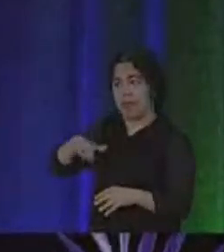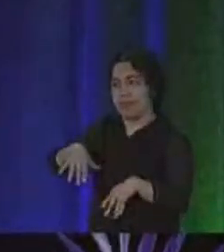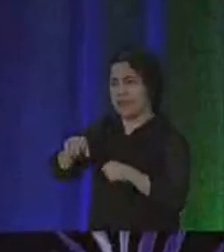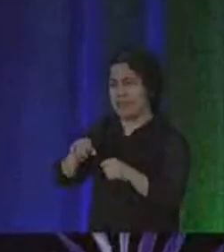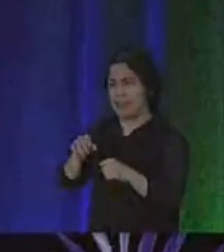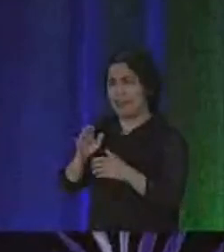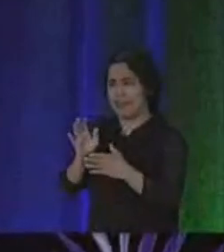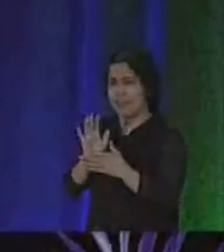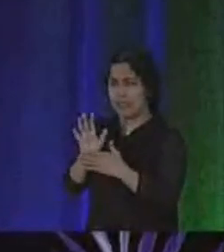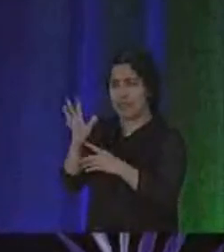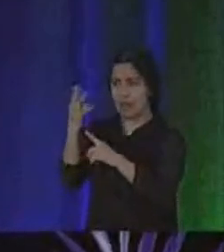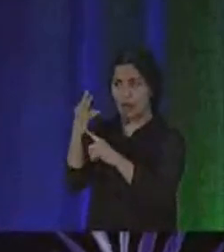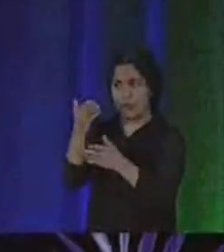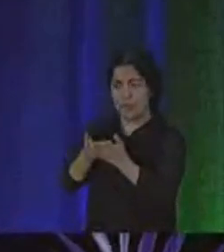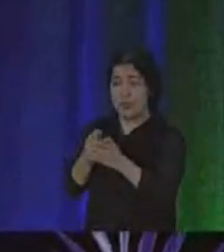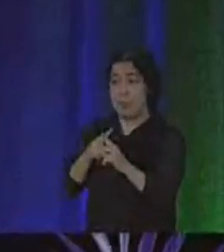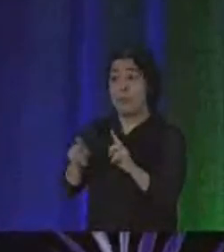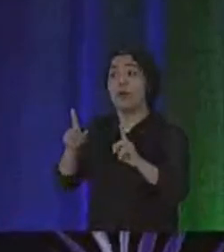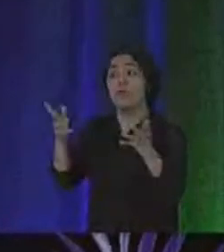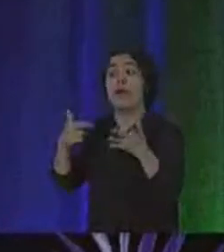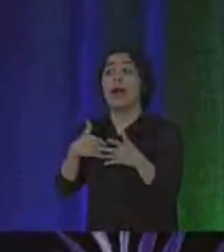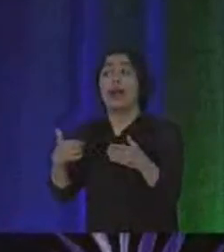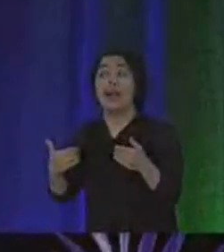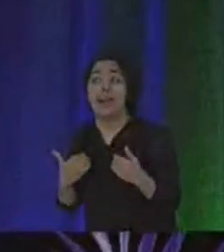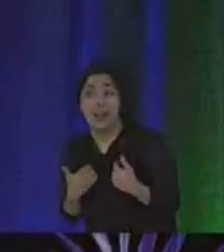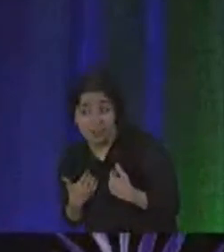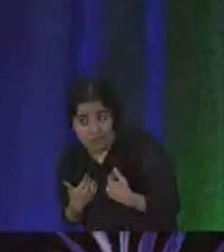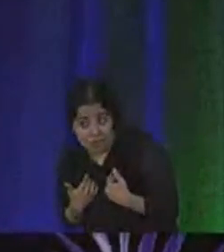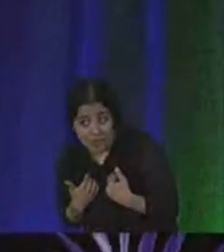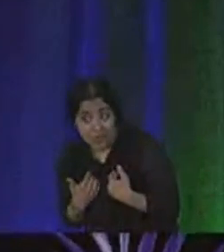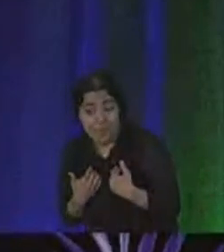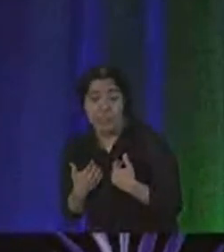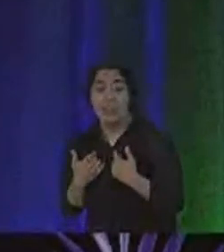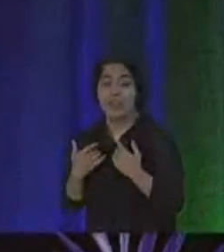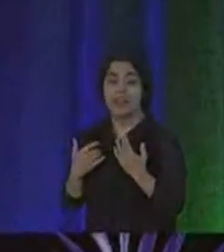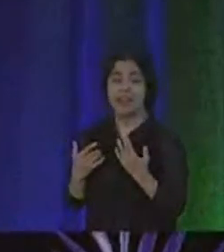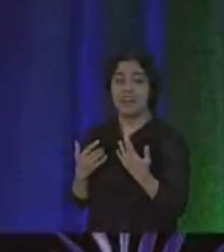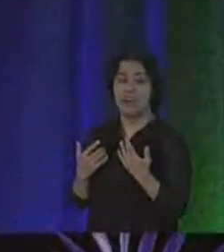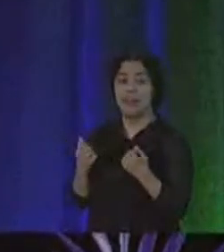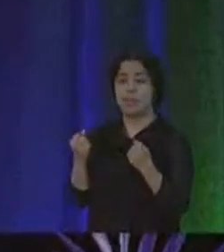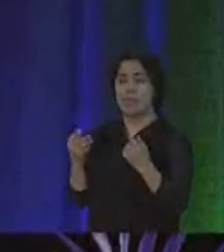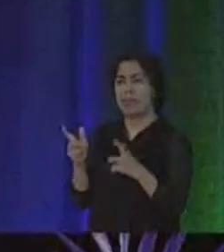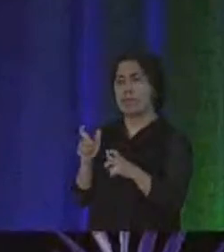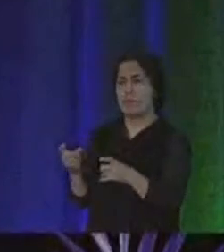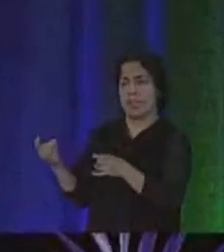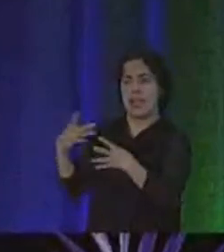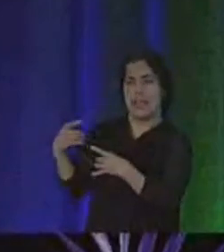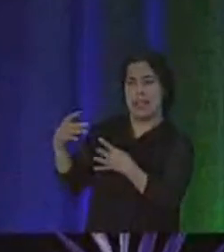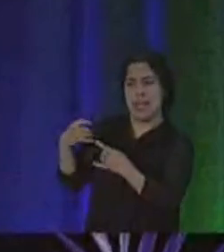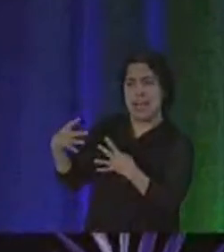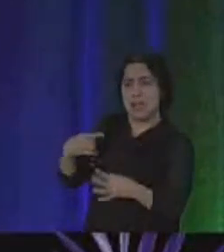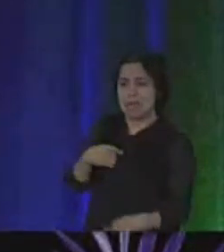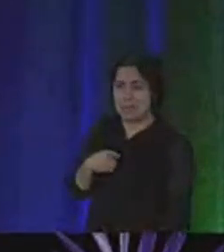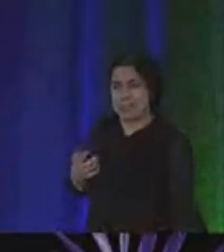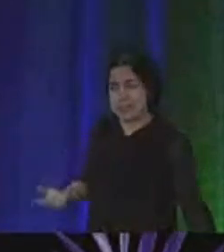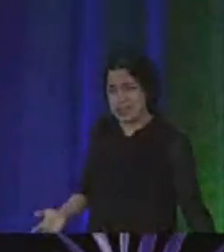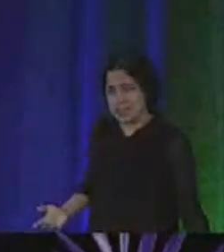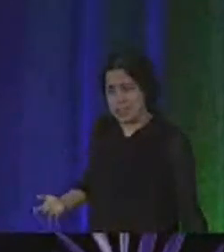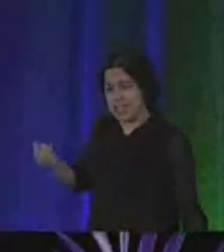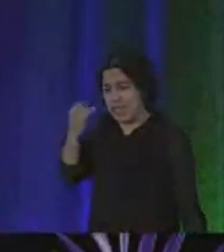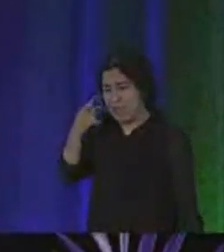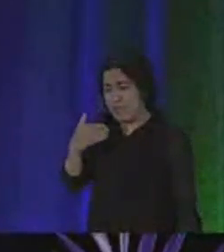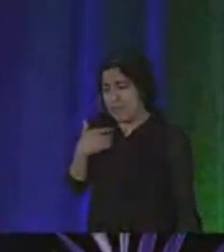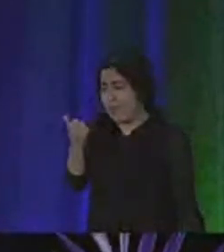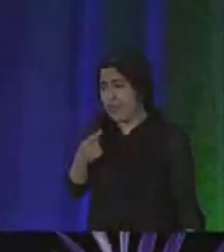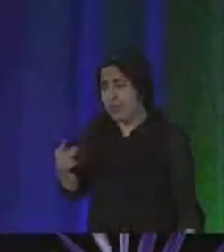video. But what I do have are a bunch of haters. All right. So if you have